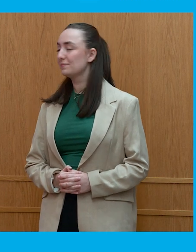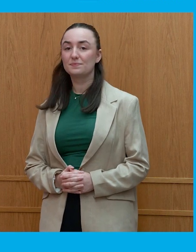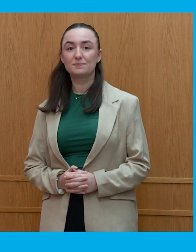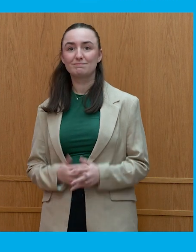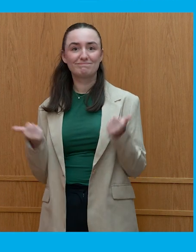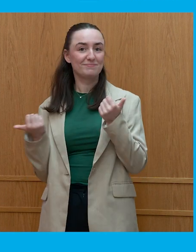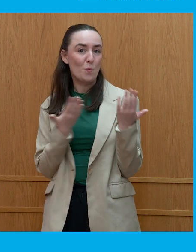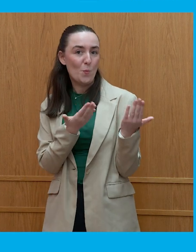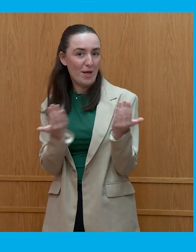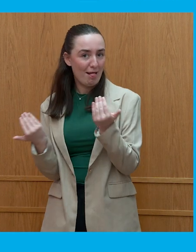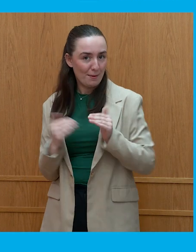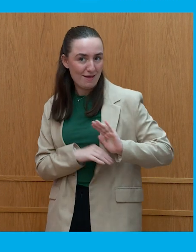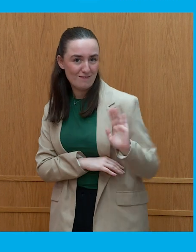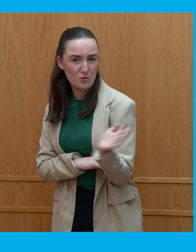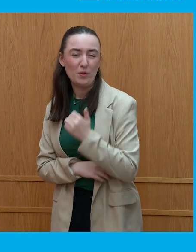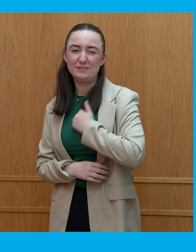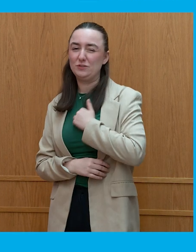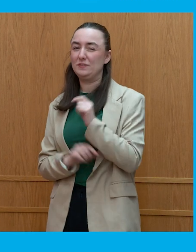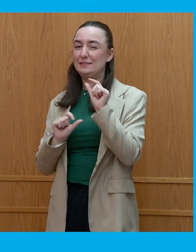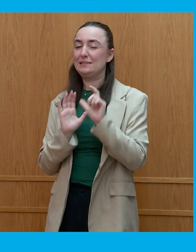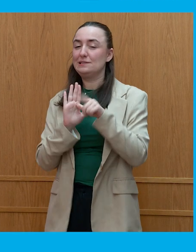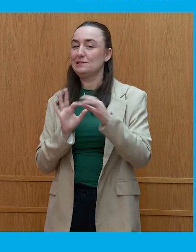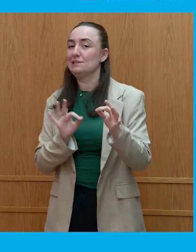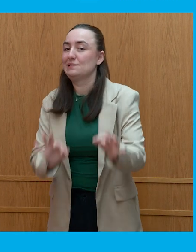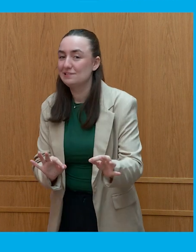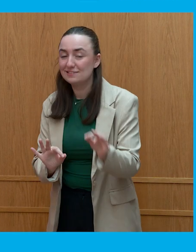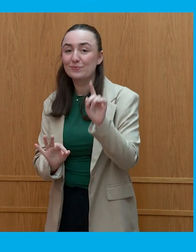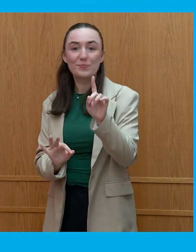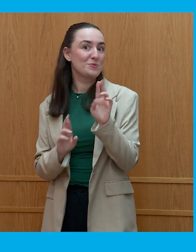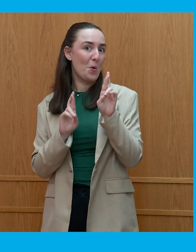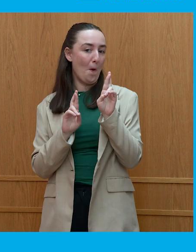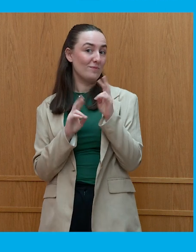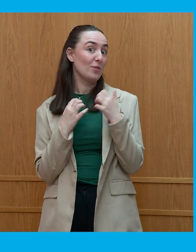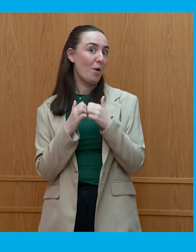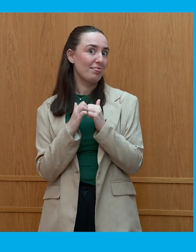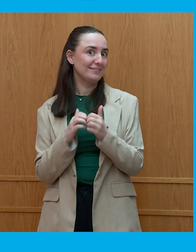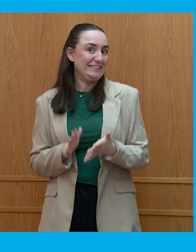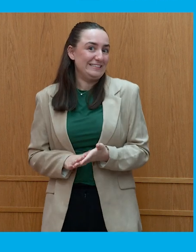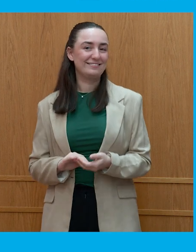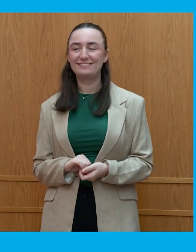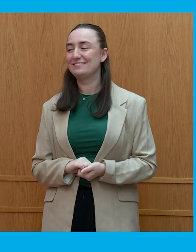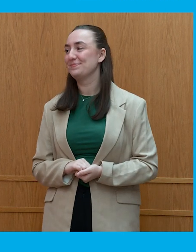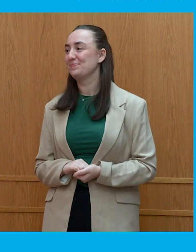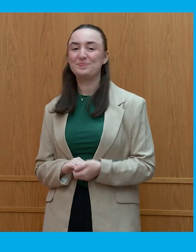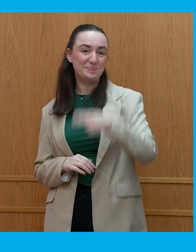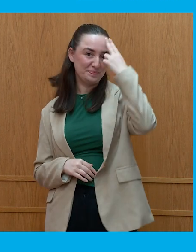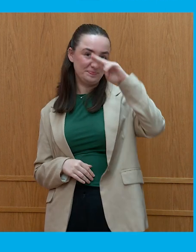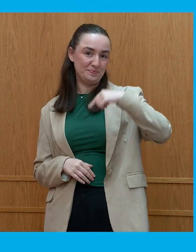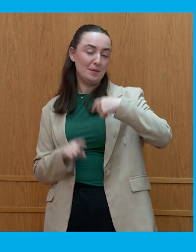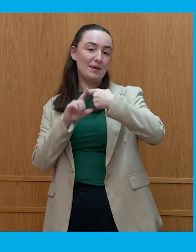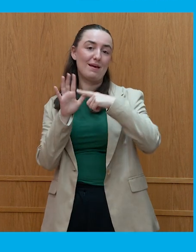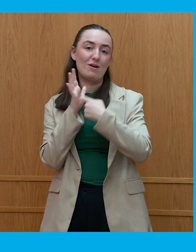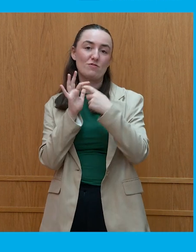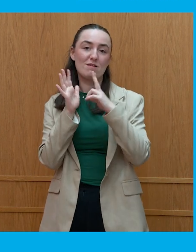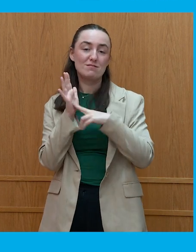Welcome, everybody. I'm sorry we're a little late, but hopefully worth waiting for. My name is Karen Anderson.